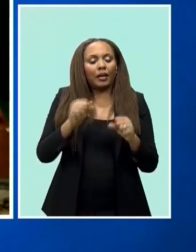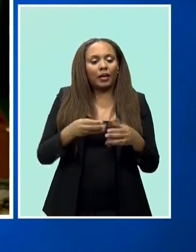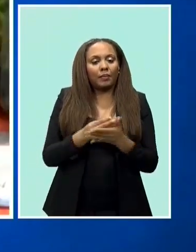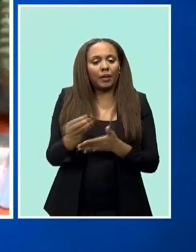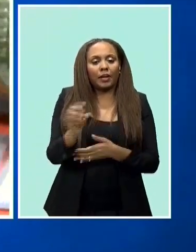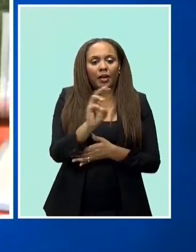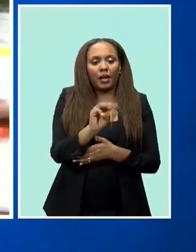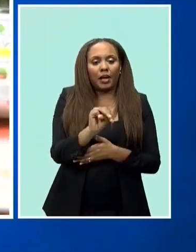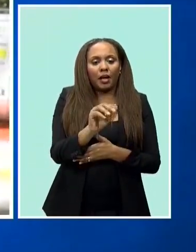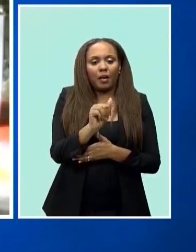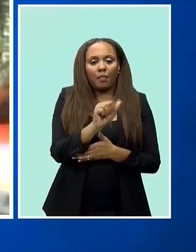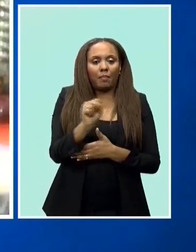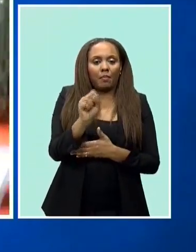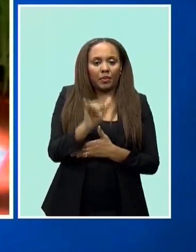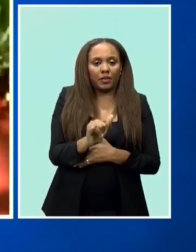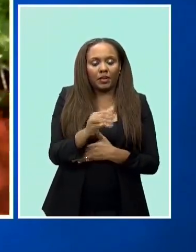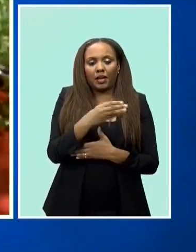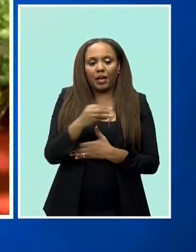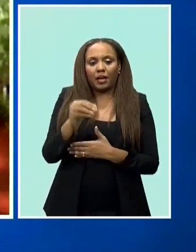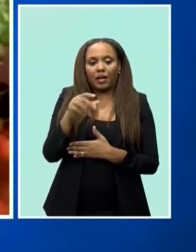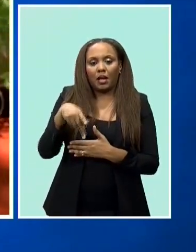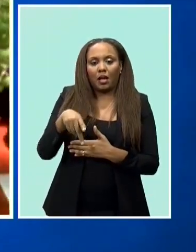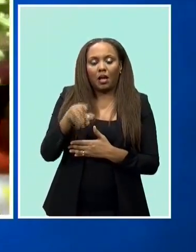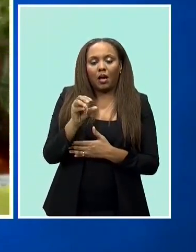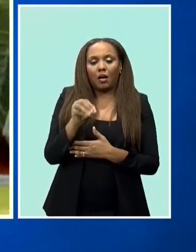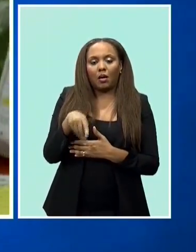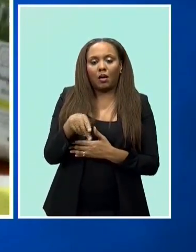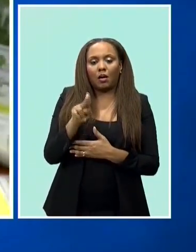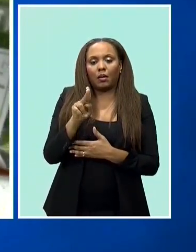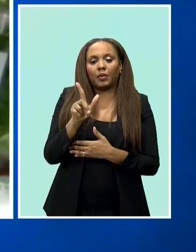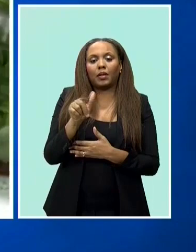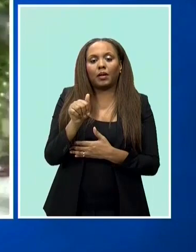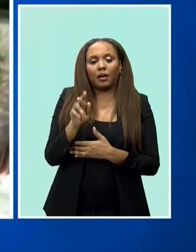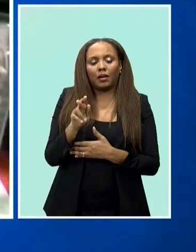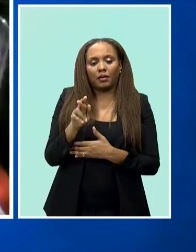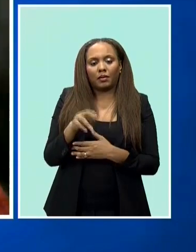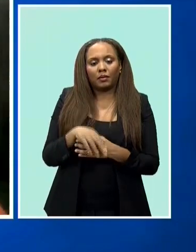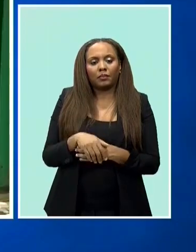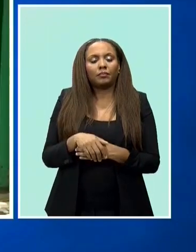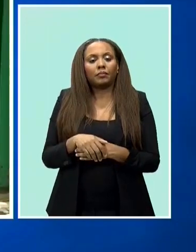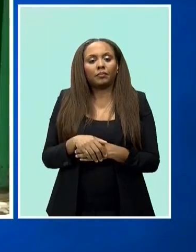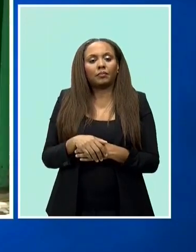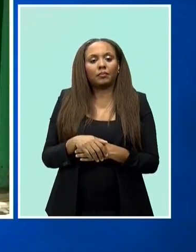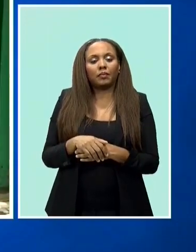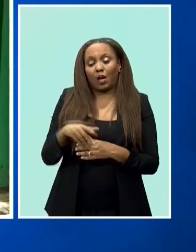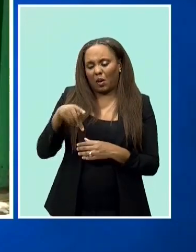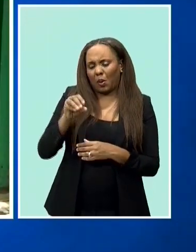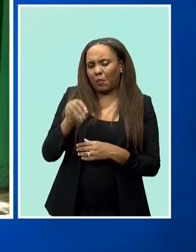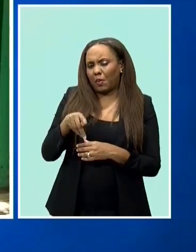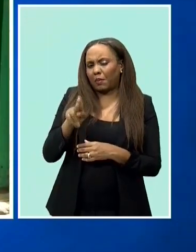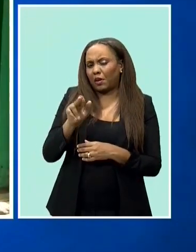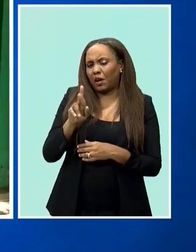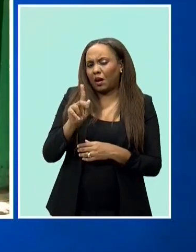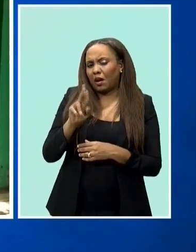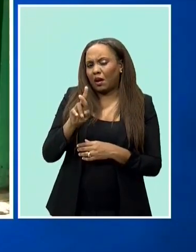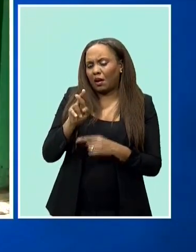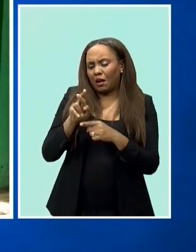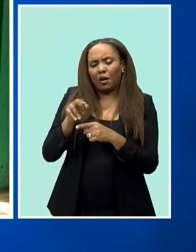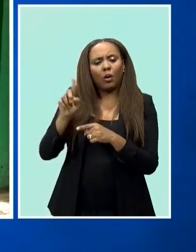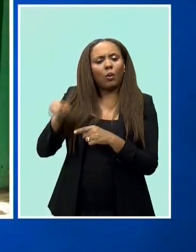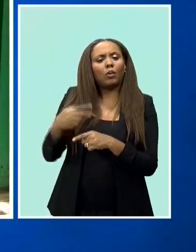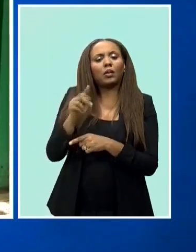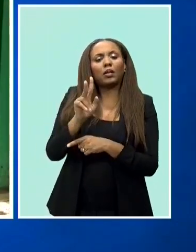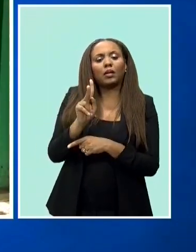supermarkets as well as popular over in Kendall Hill. I think people are now coming